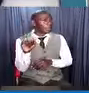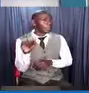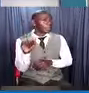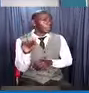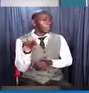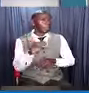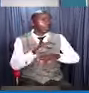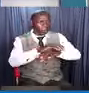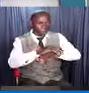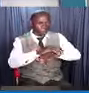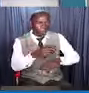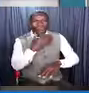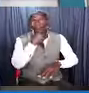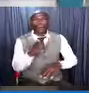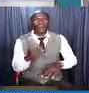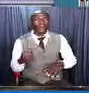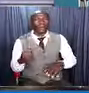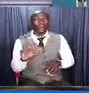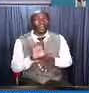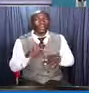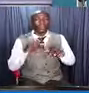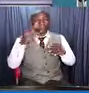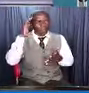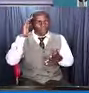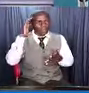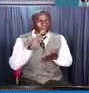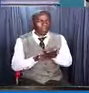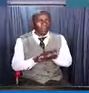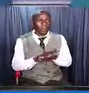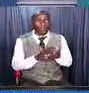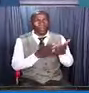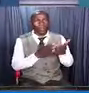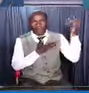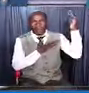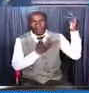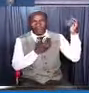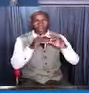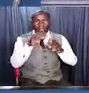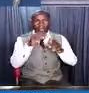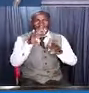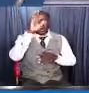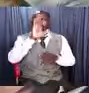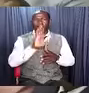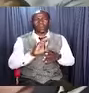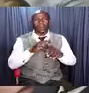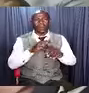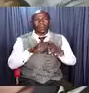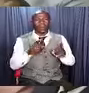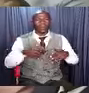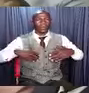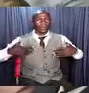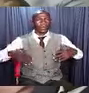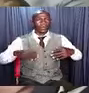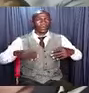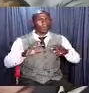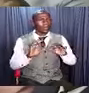still. Aite wazee. Let them call the elders. Mana kuamini anaamini. And they believe. Tumaini lake liko kwa Mungu. His hope is in God. Lakini hajachangamuka.